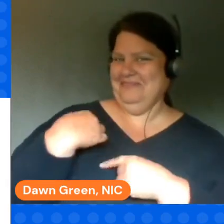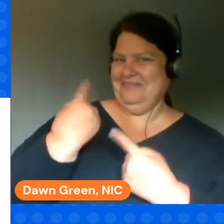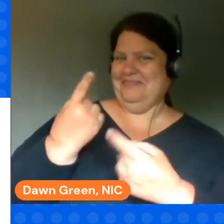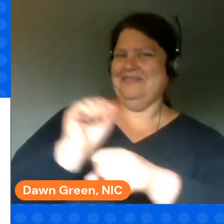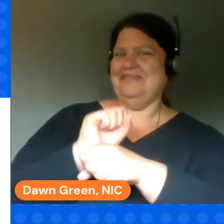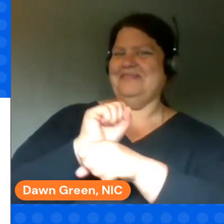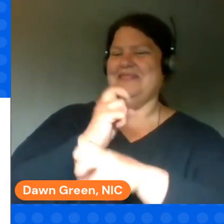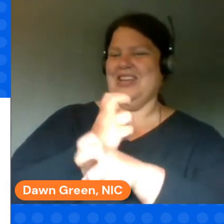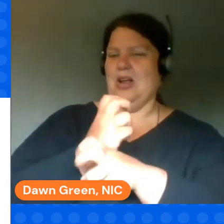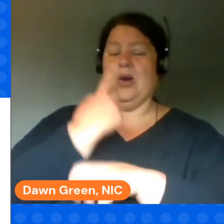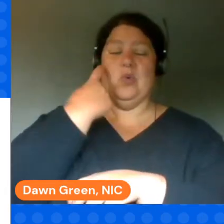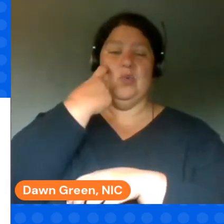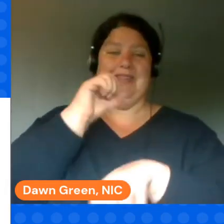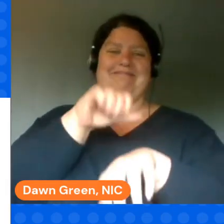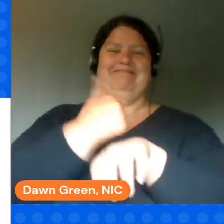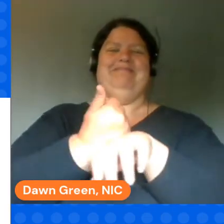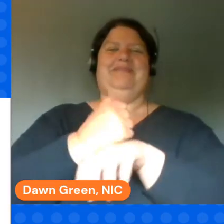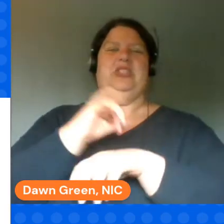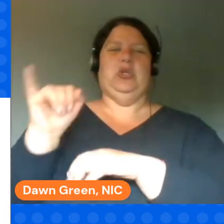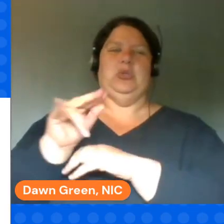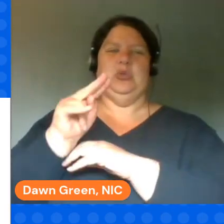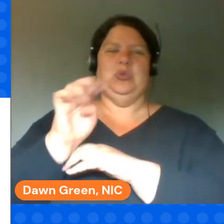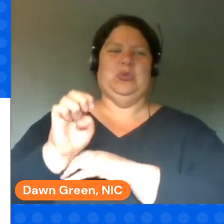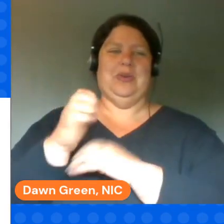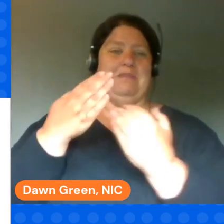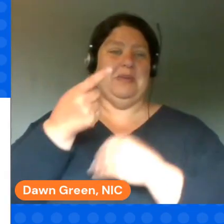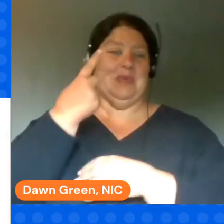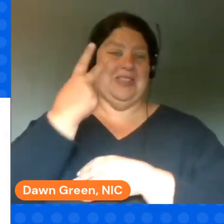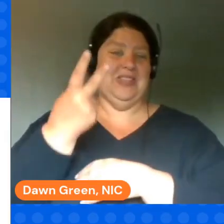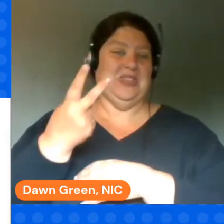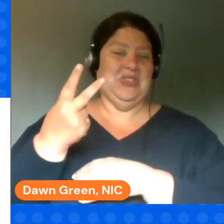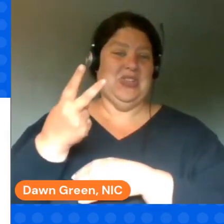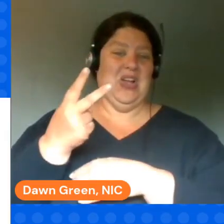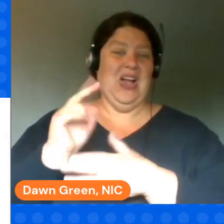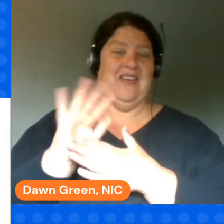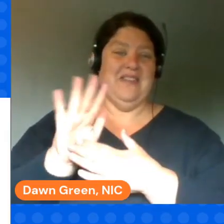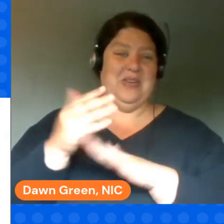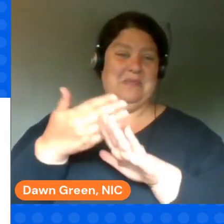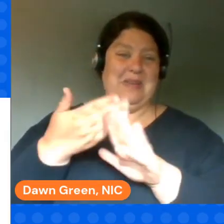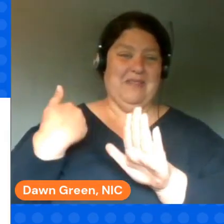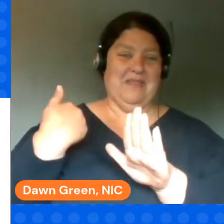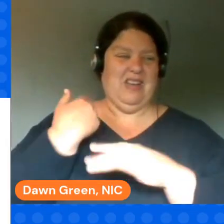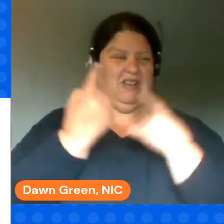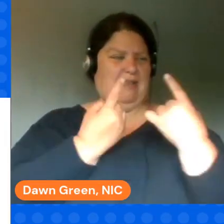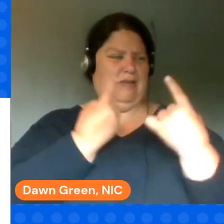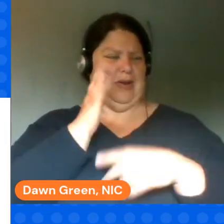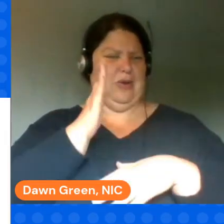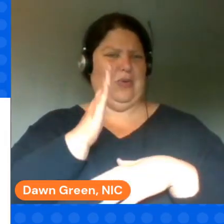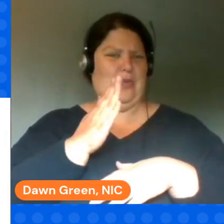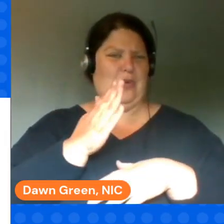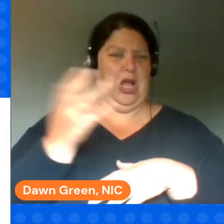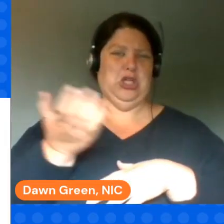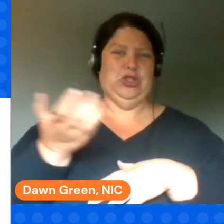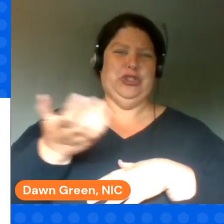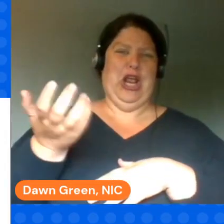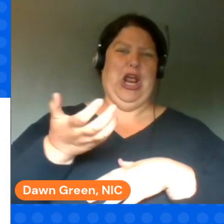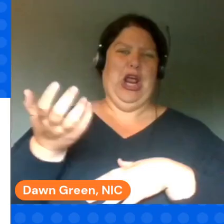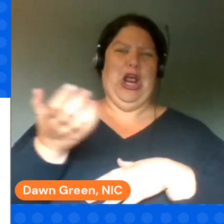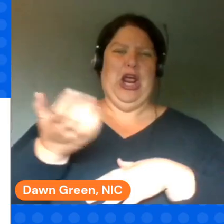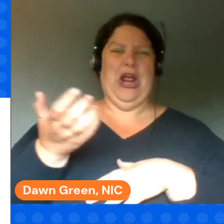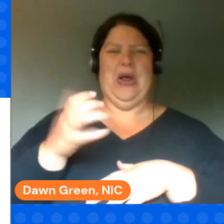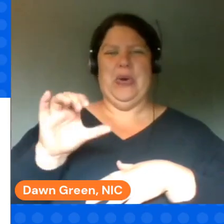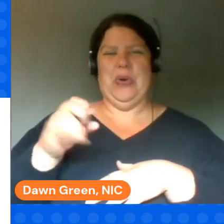actually just launched it in June. You probably saw that video earlier and were wondering, like, are you going to be shaking your Chromebook to play your projects?